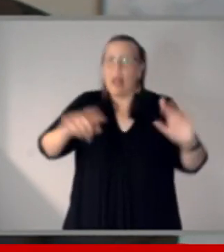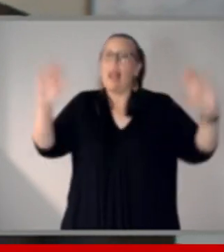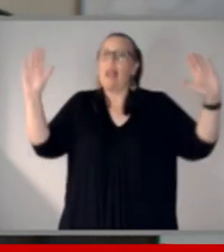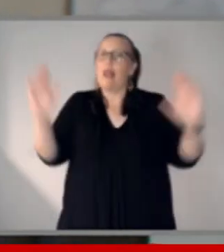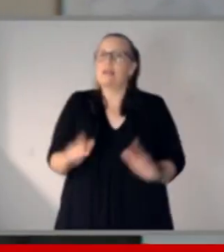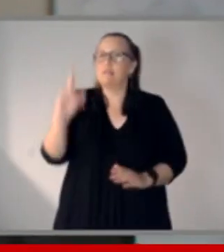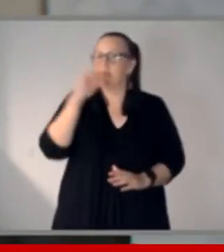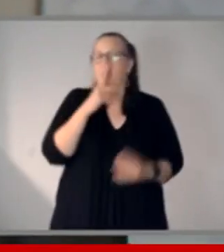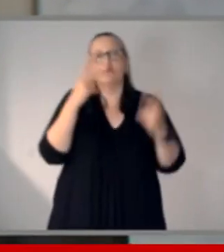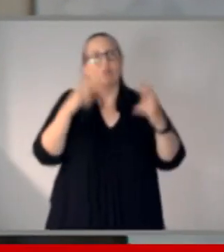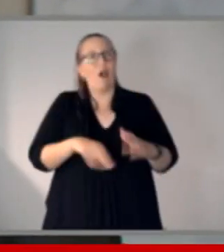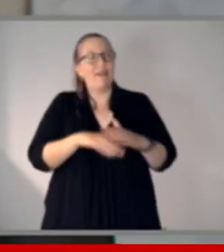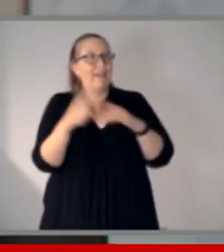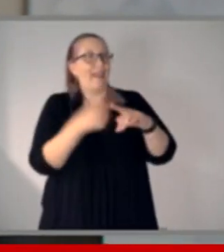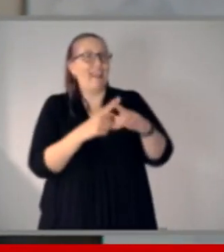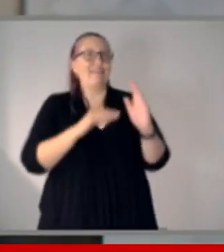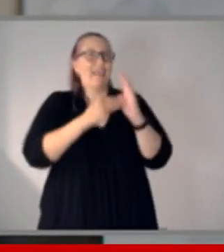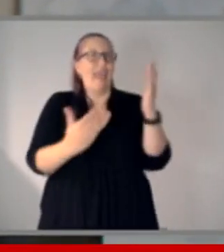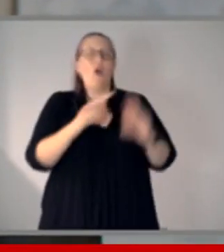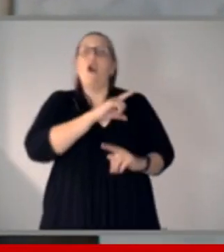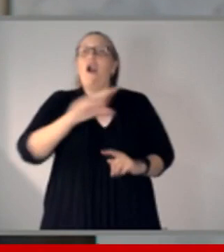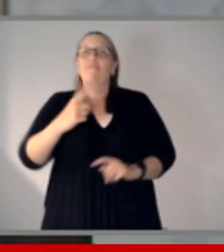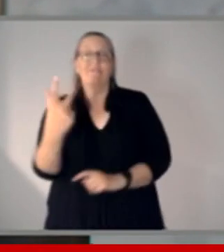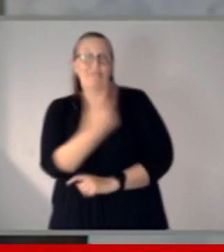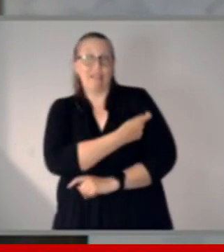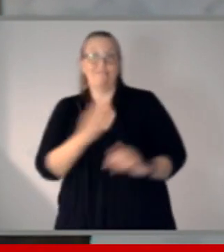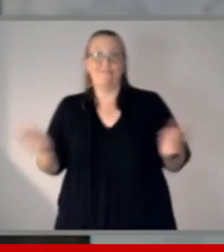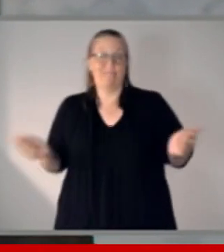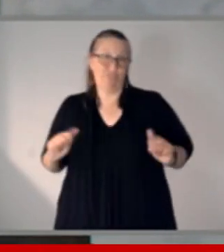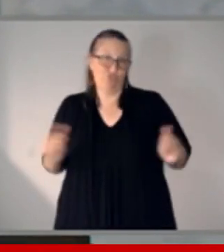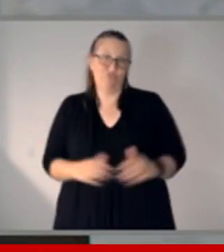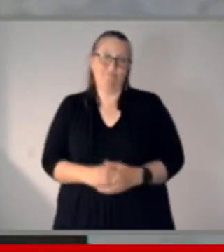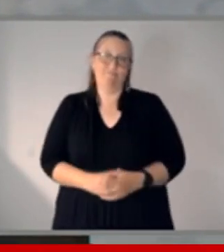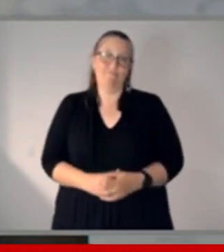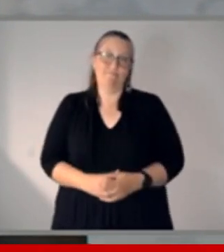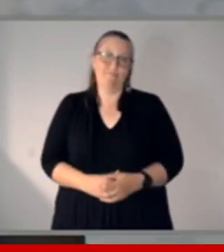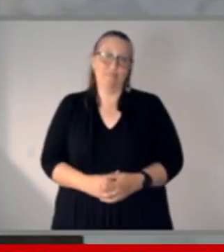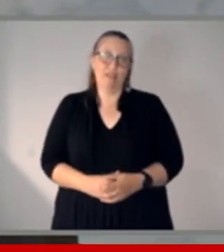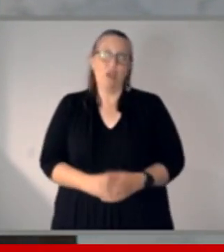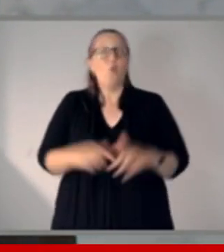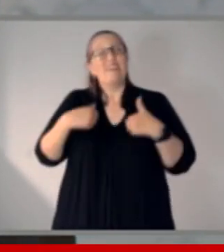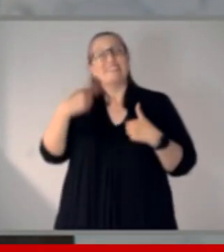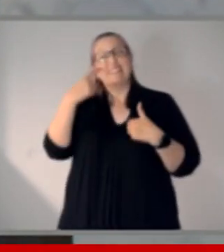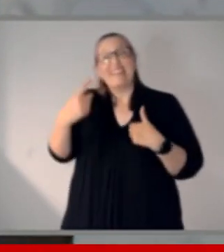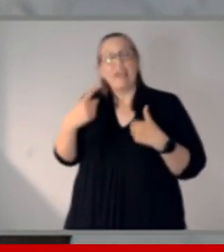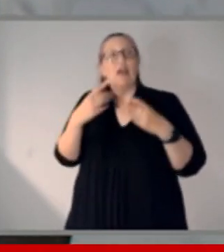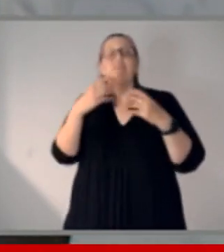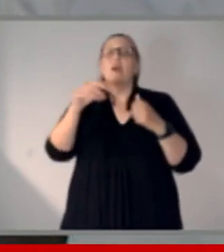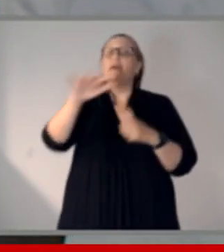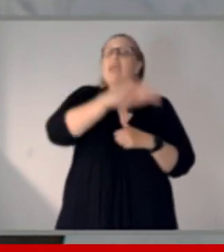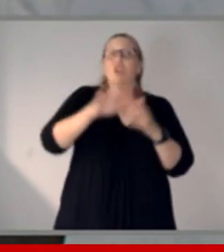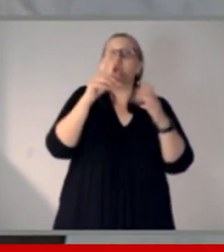with ICU. They have seen some pockets where vaccination locally has been lower than the rest of the country,